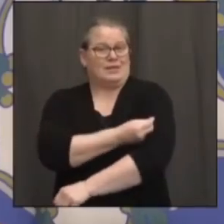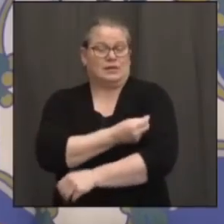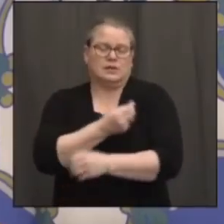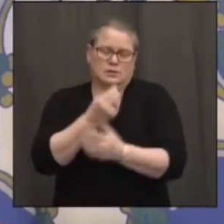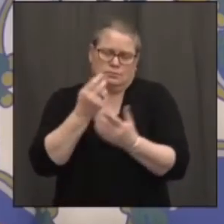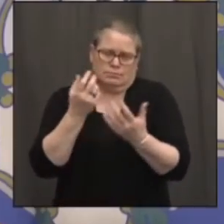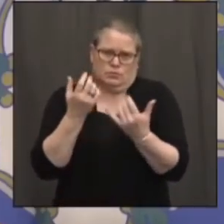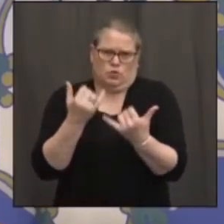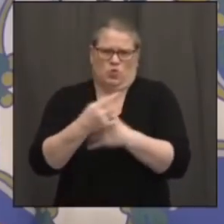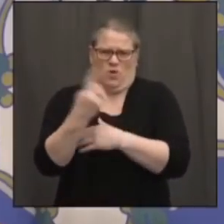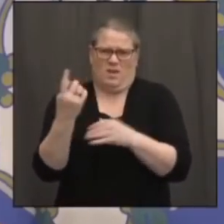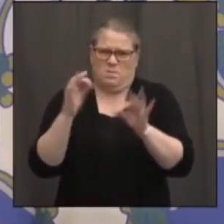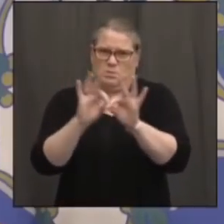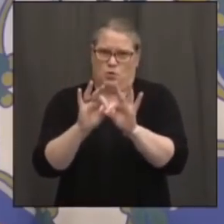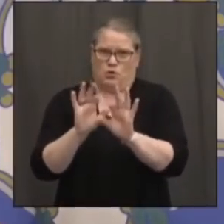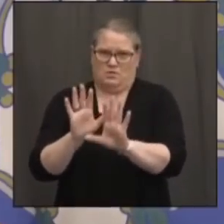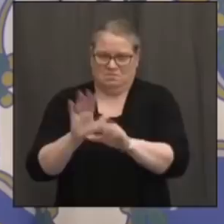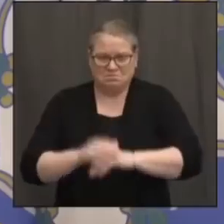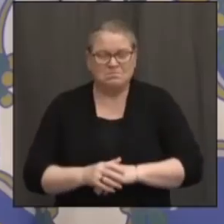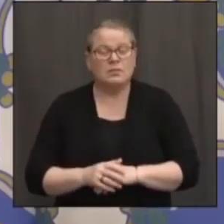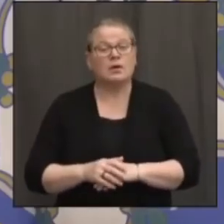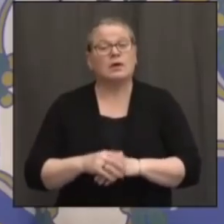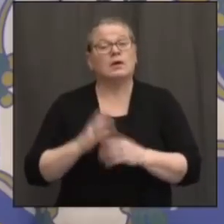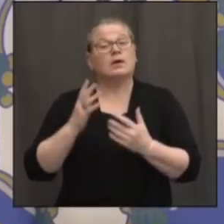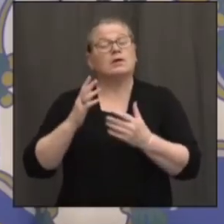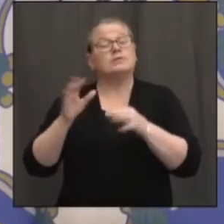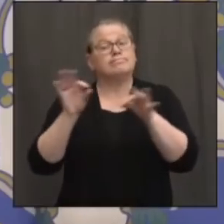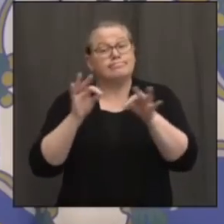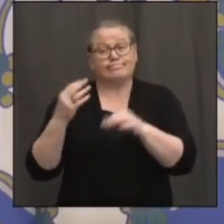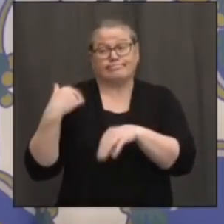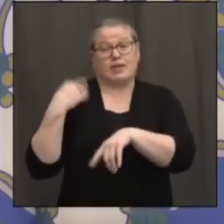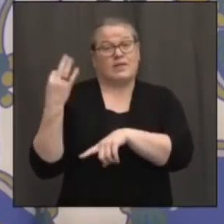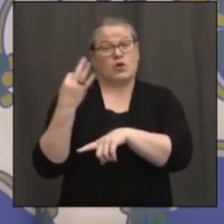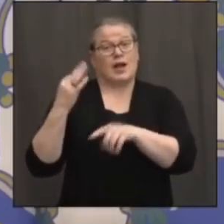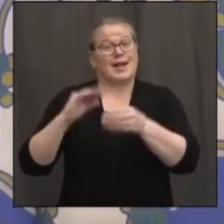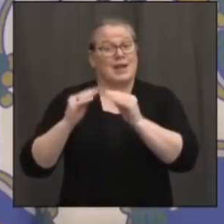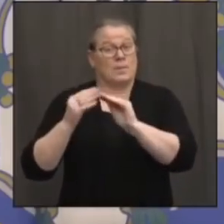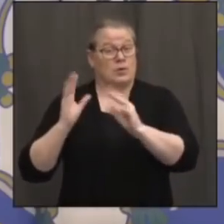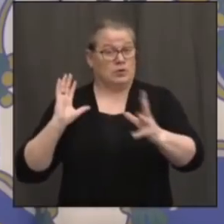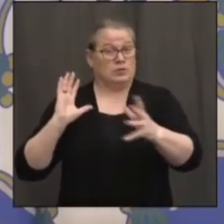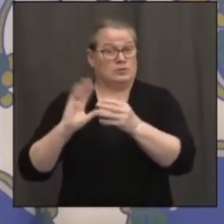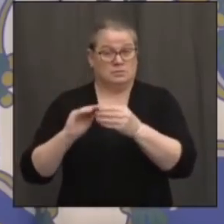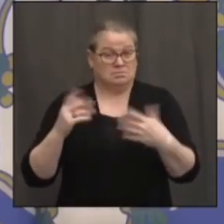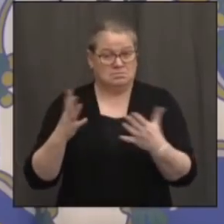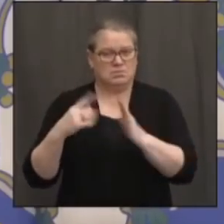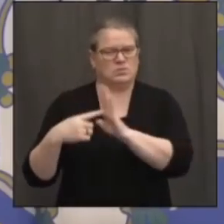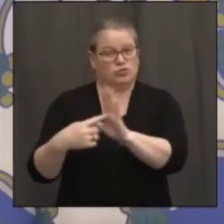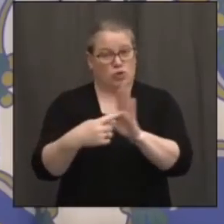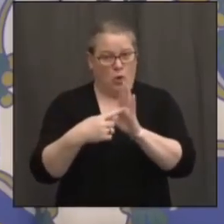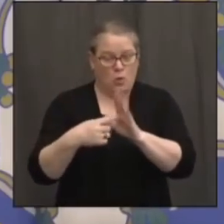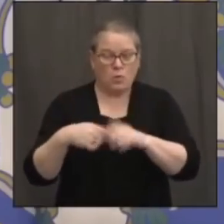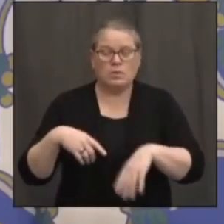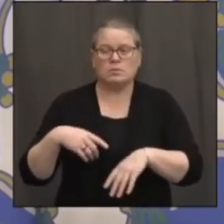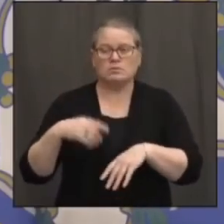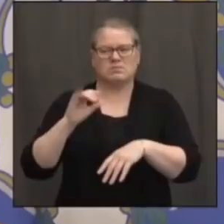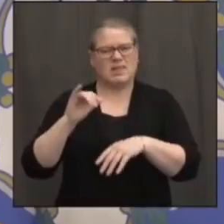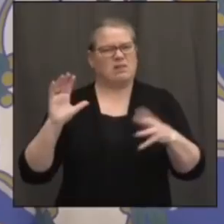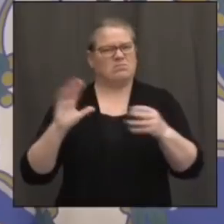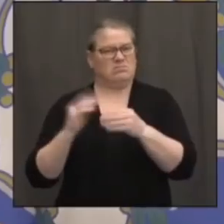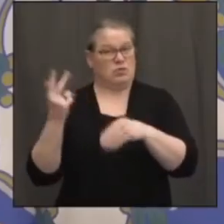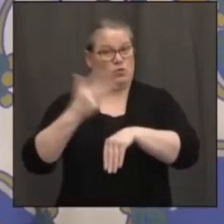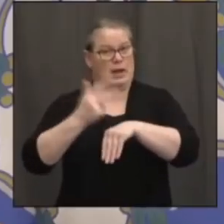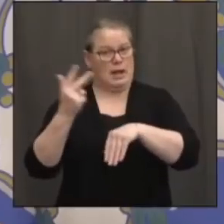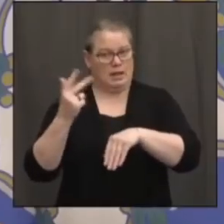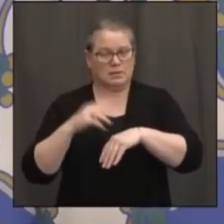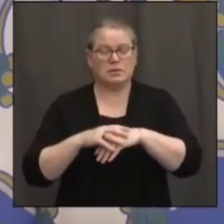today. Let me just give you quickly where we've been since Friday. So these are 3 days of numbers. Basically, I think